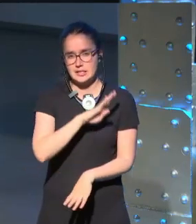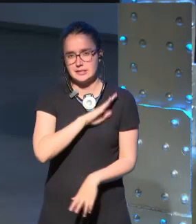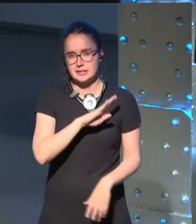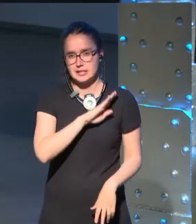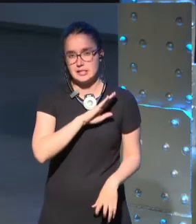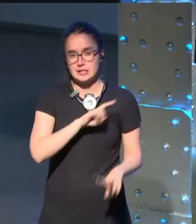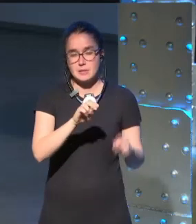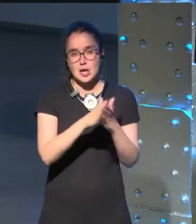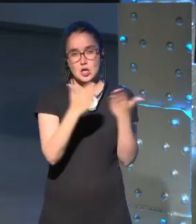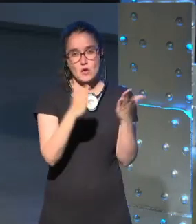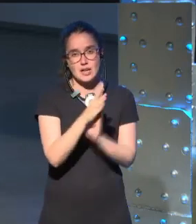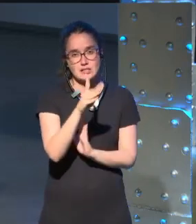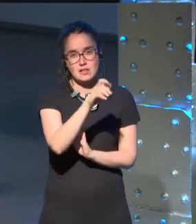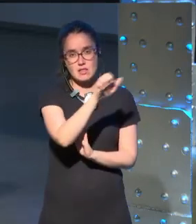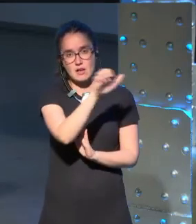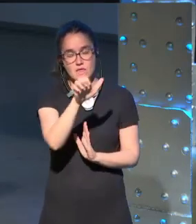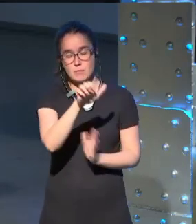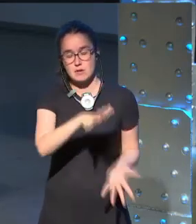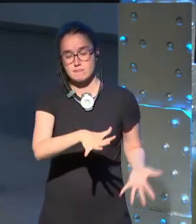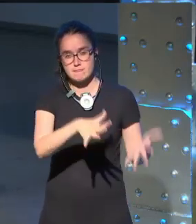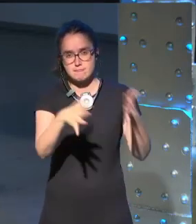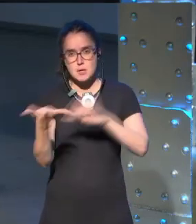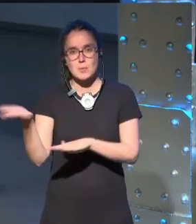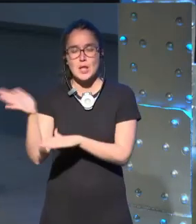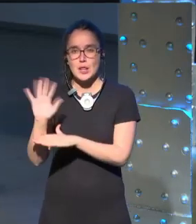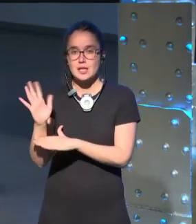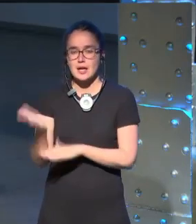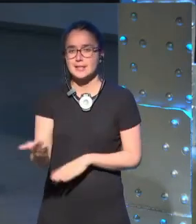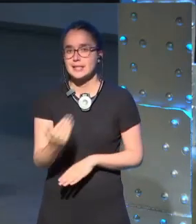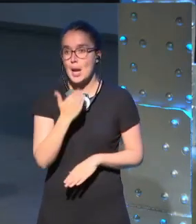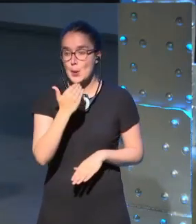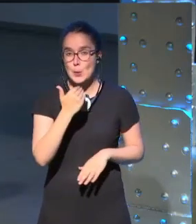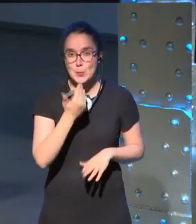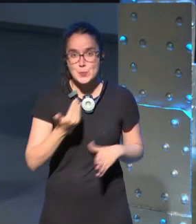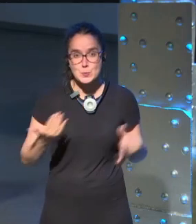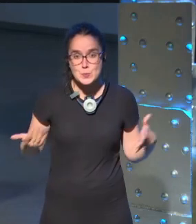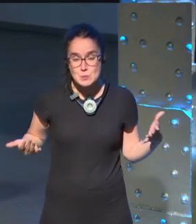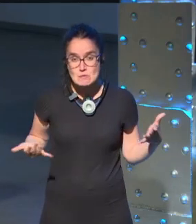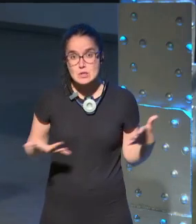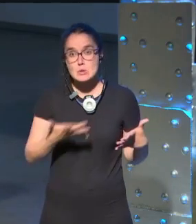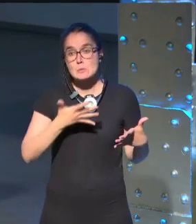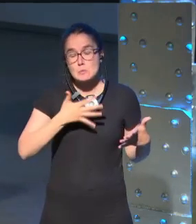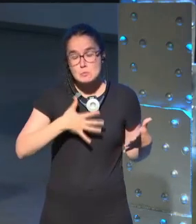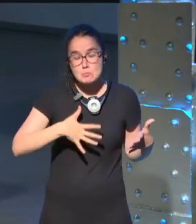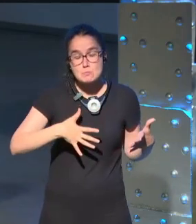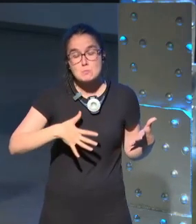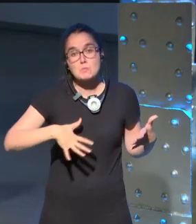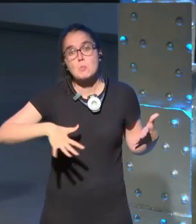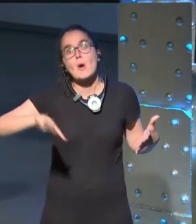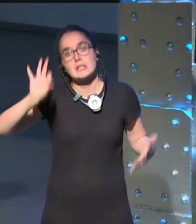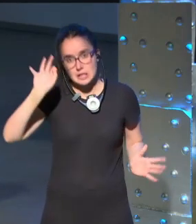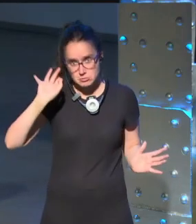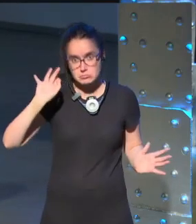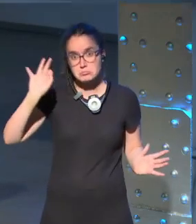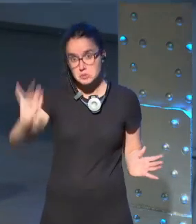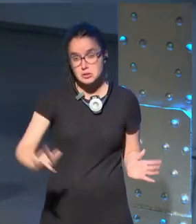make any kind of formal announcement of it, but it's conceivable that the Dave Gurney novels may be turning into films